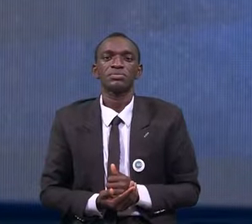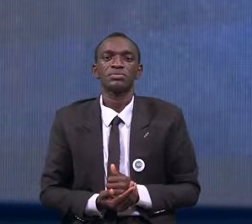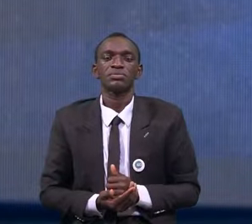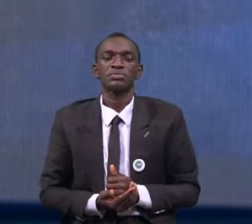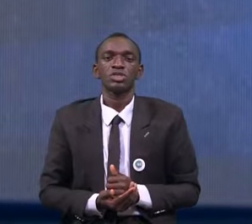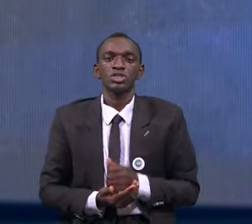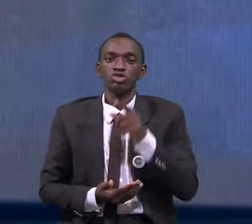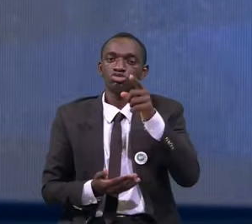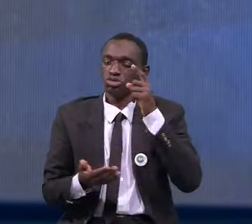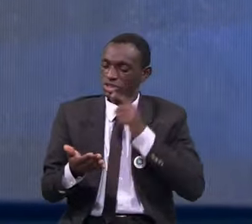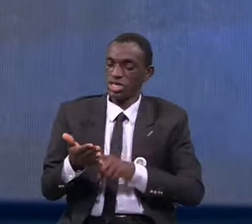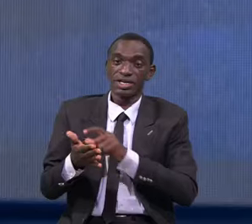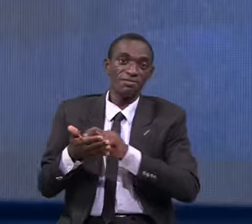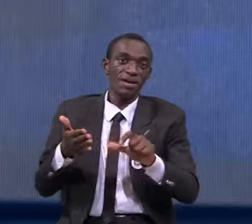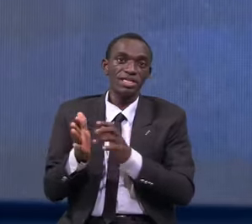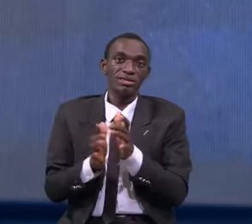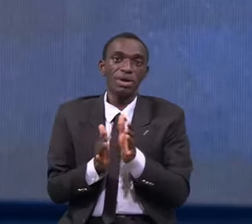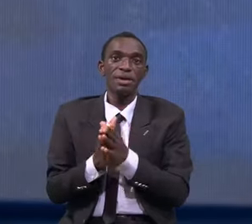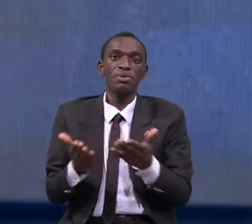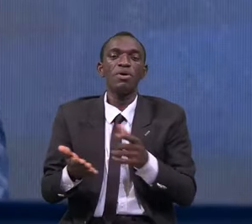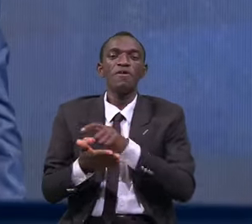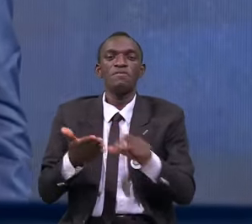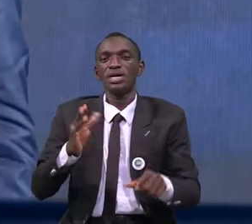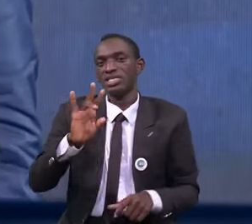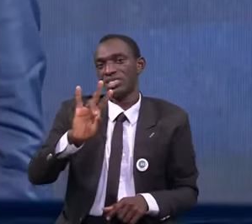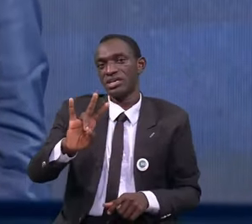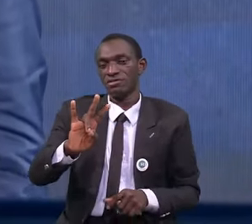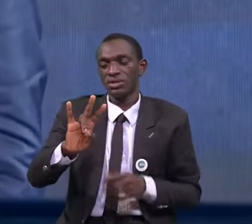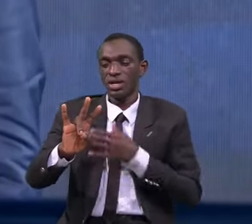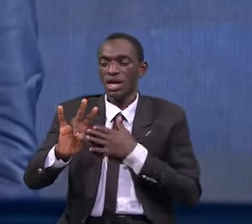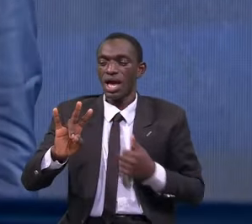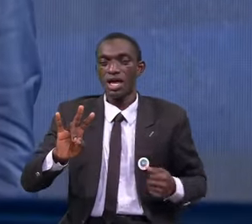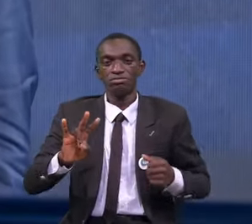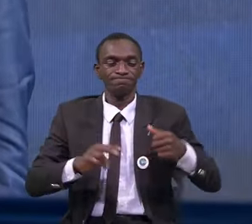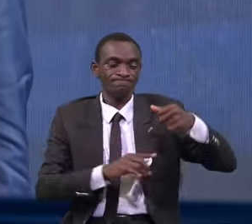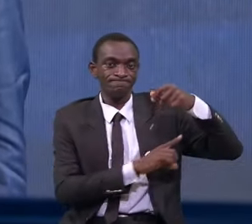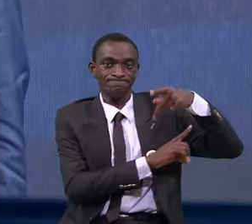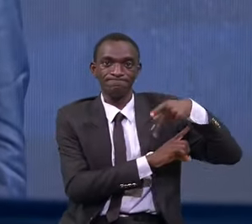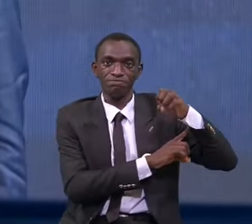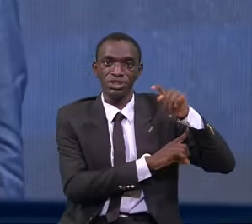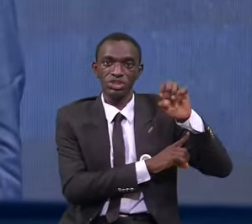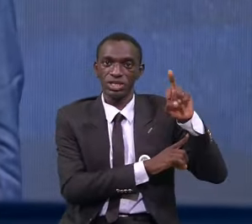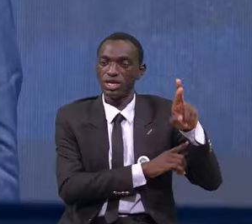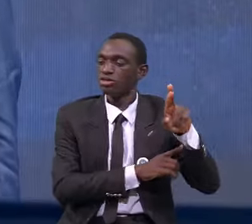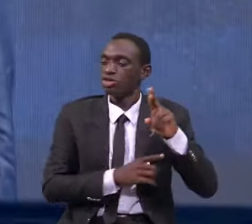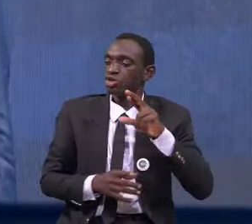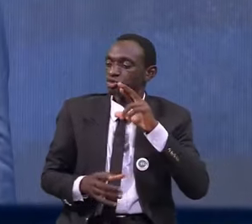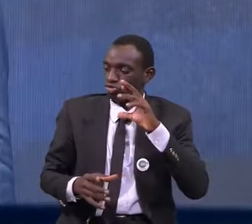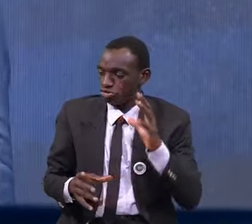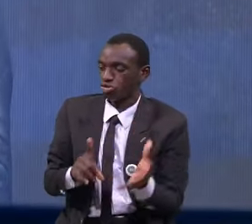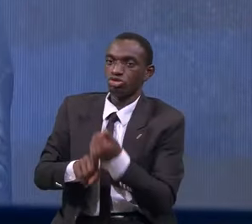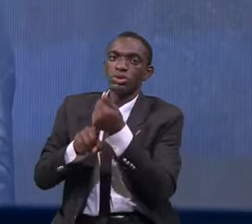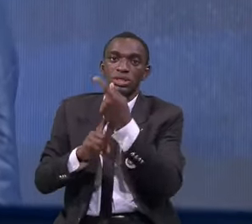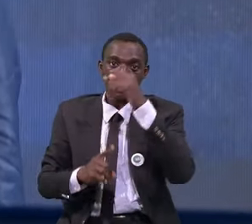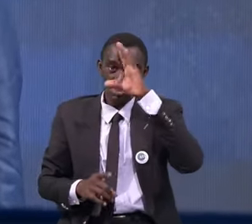Look at verse 7. In verse 7, and he took him by the right hand.